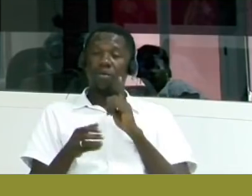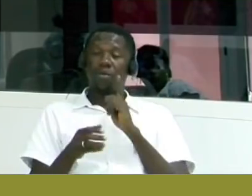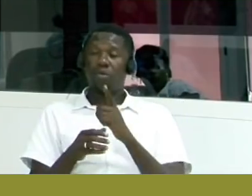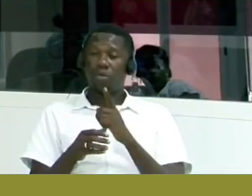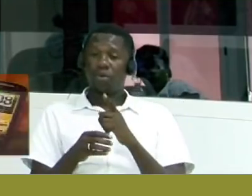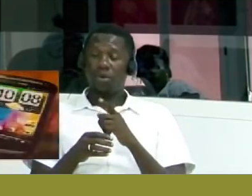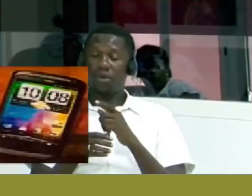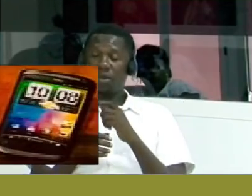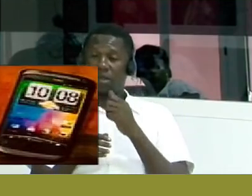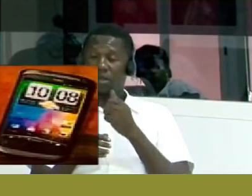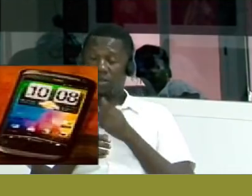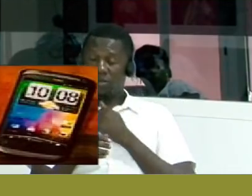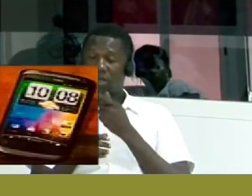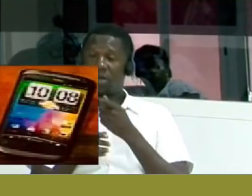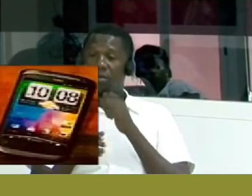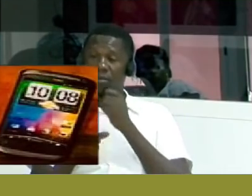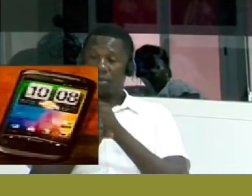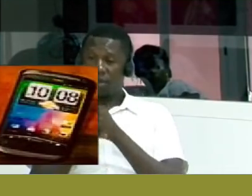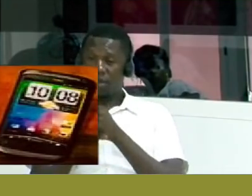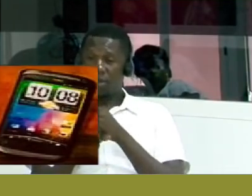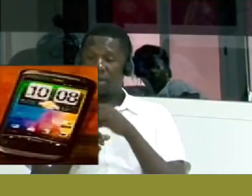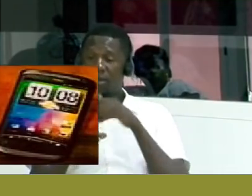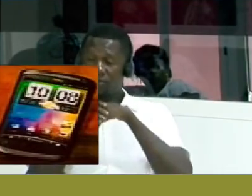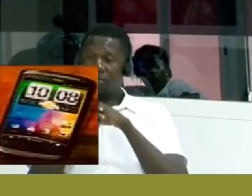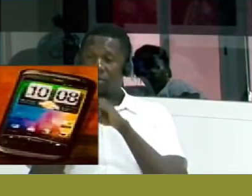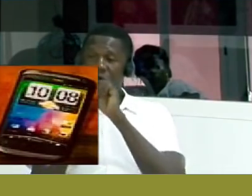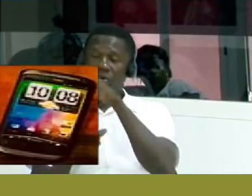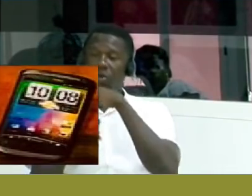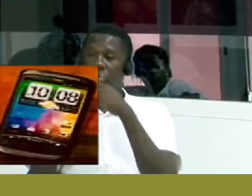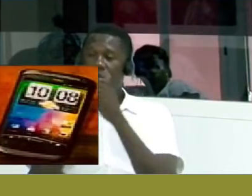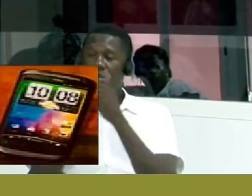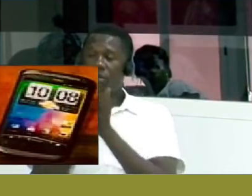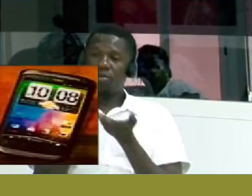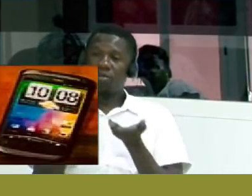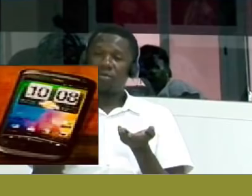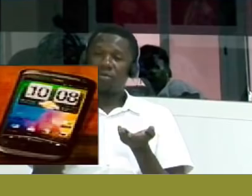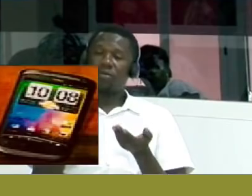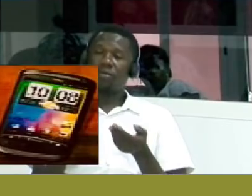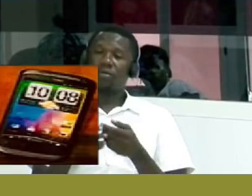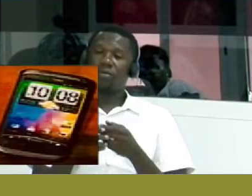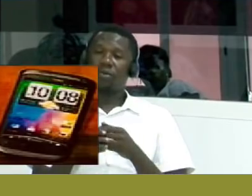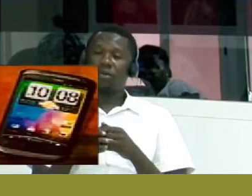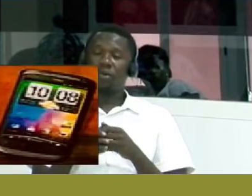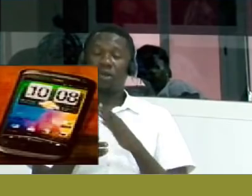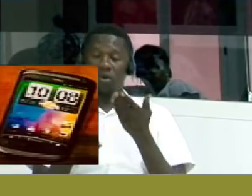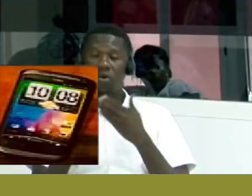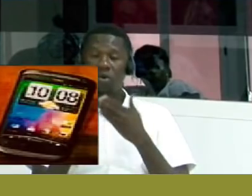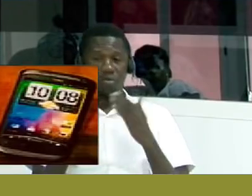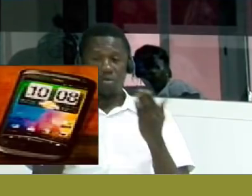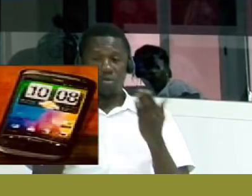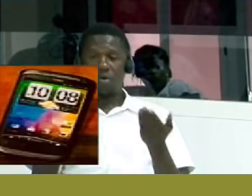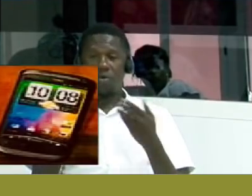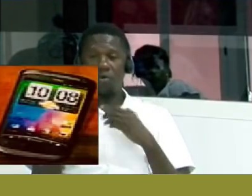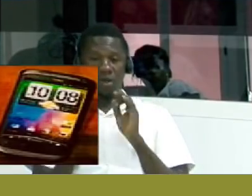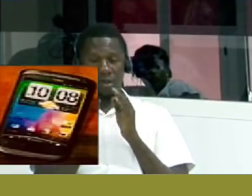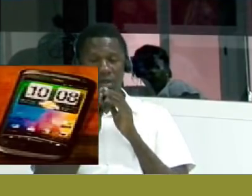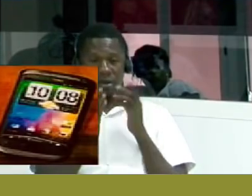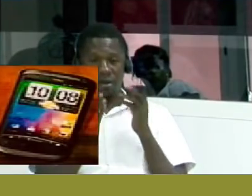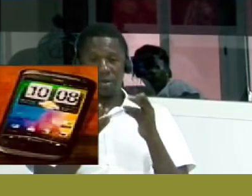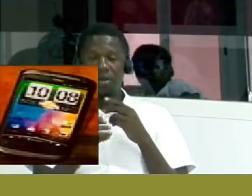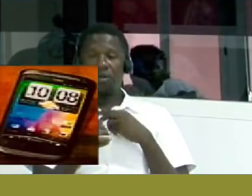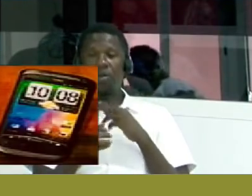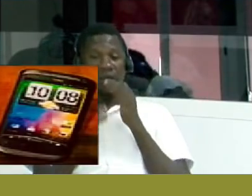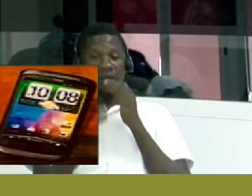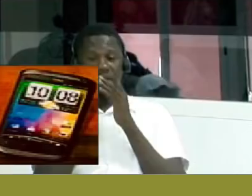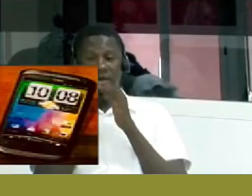But instead, help vindicate your people. But if I may come in here, that is all the more why I said to you, because I said I was going to go to the bottom